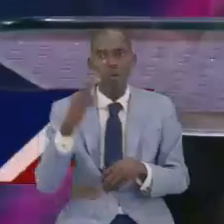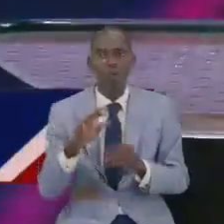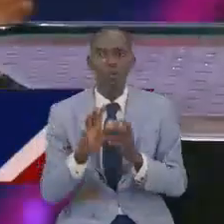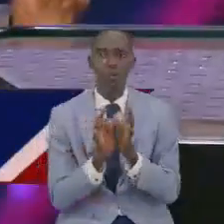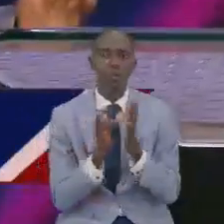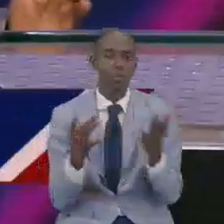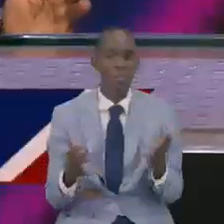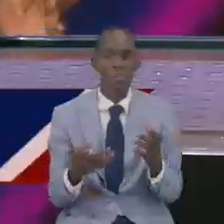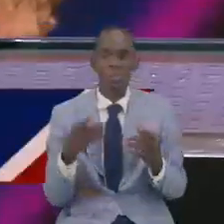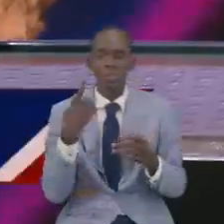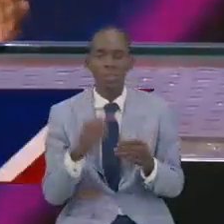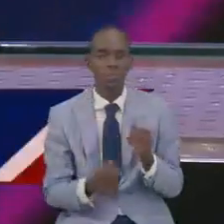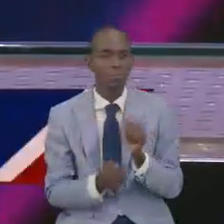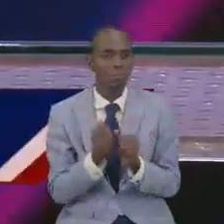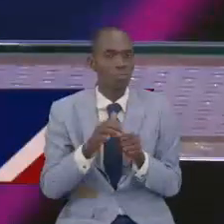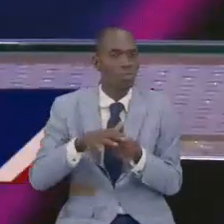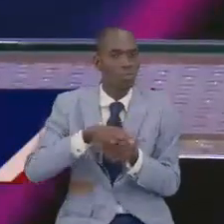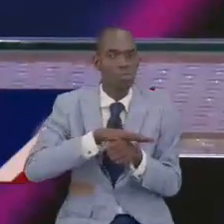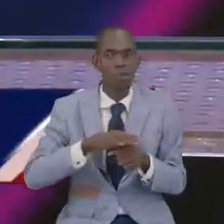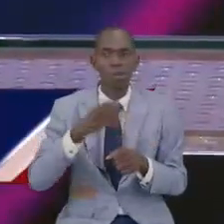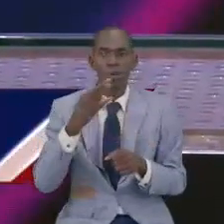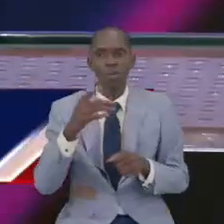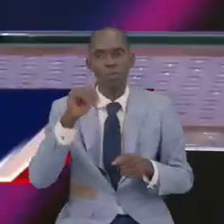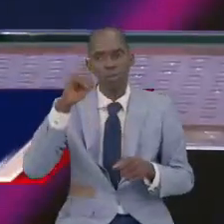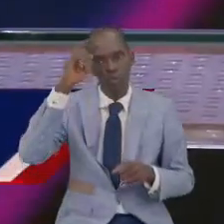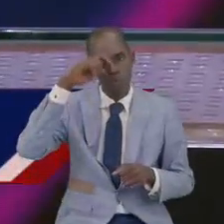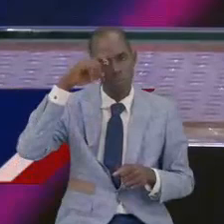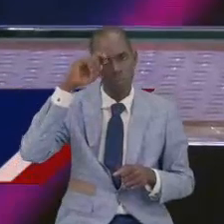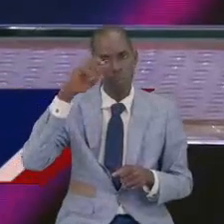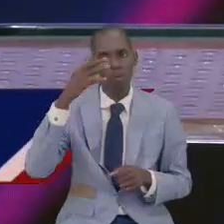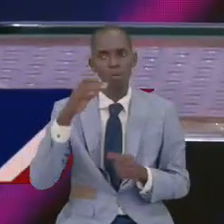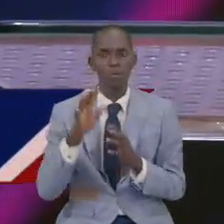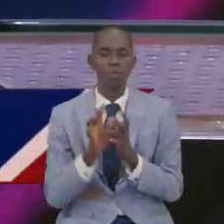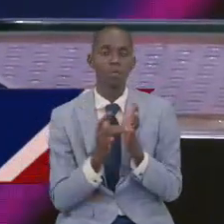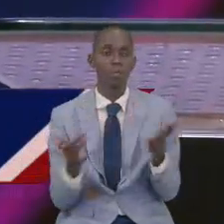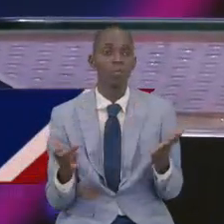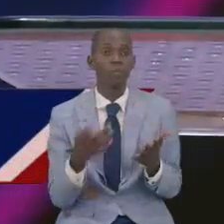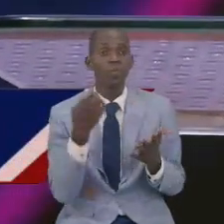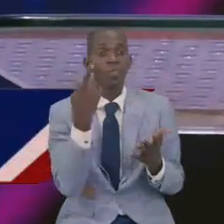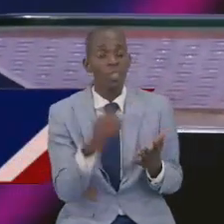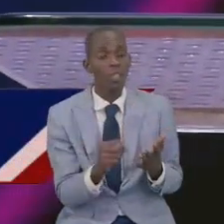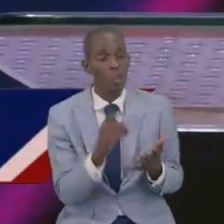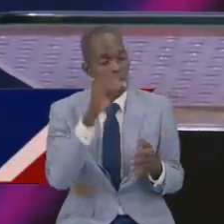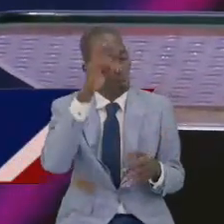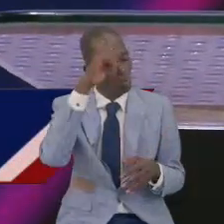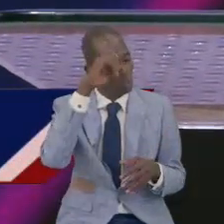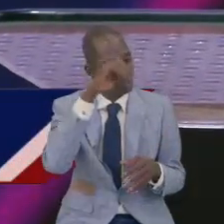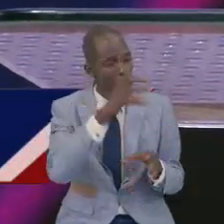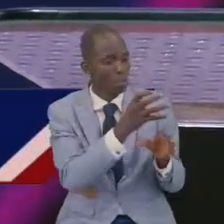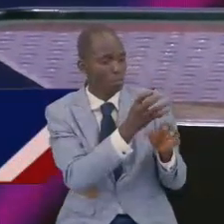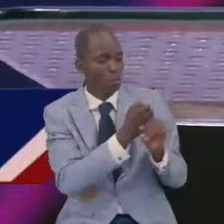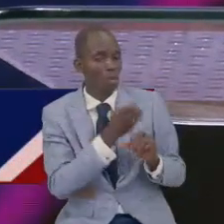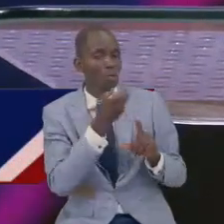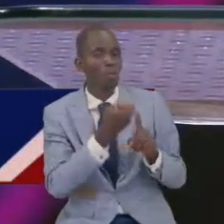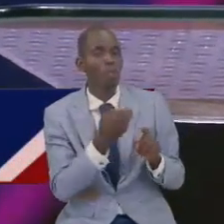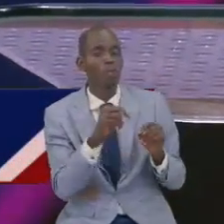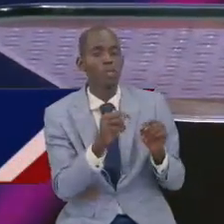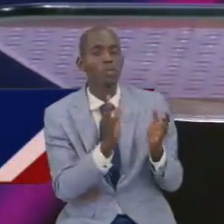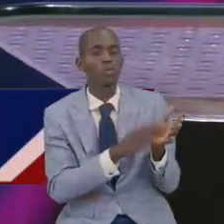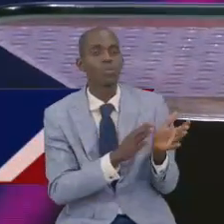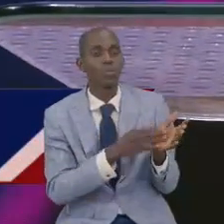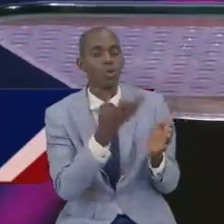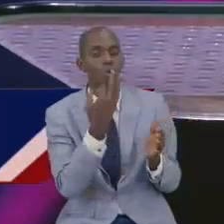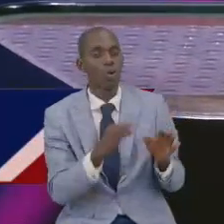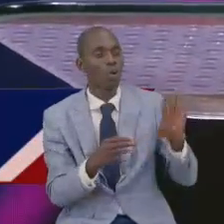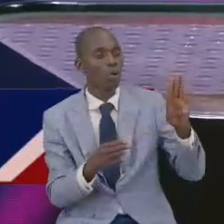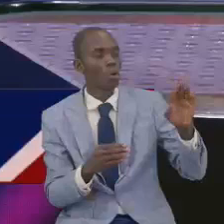The fuller wisdom. The wisdom they taught them in the school of Babylon, that's not full. That's not enough. It will not take anybody to heaven.